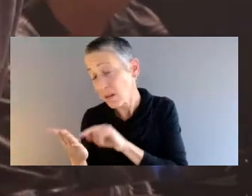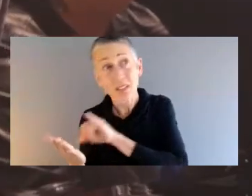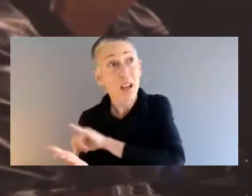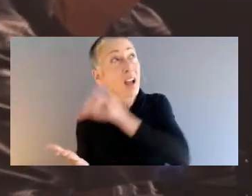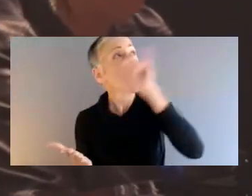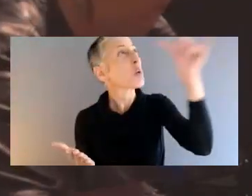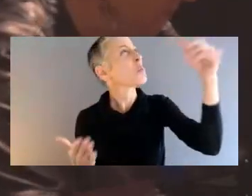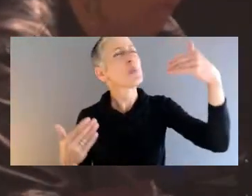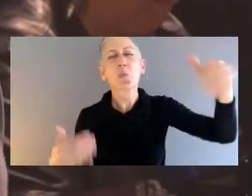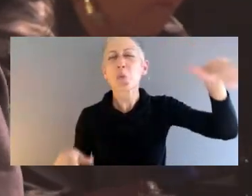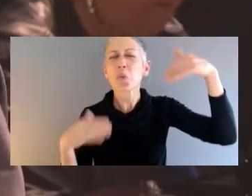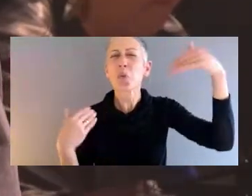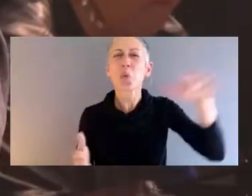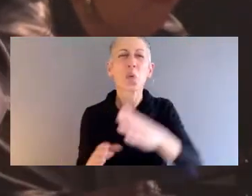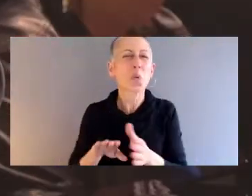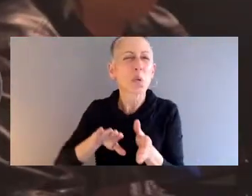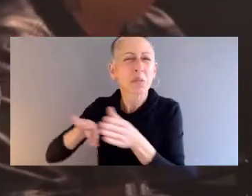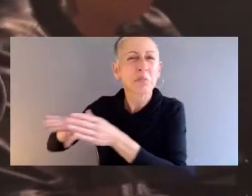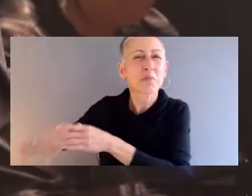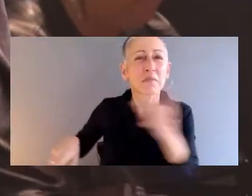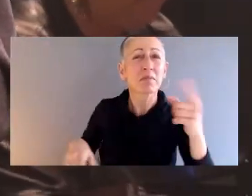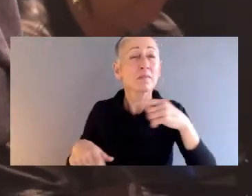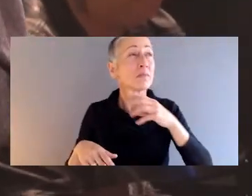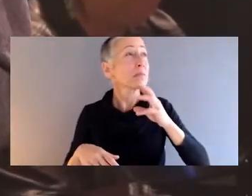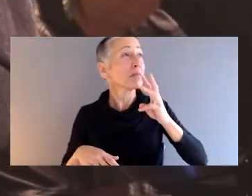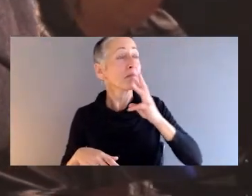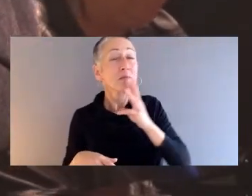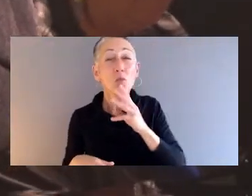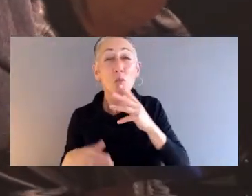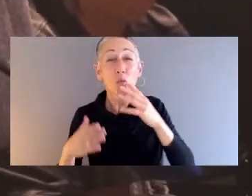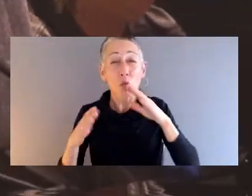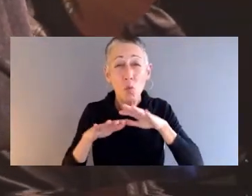like water on glass, slowing down